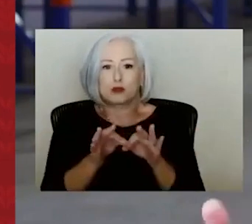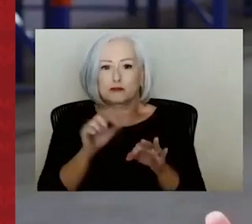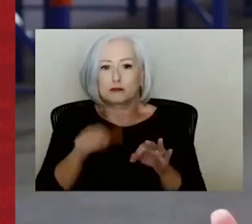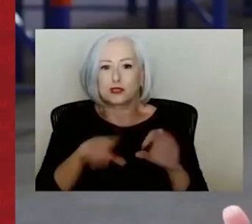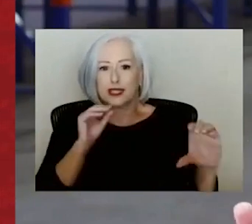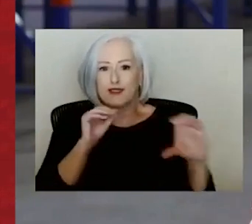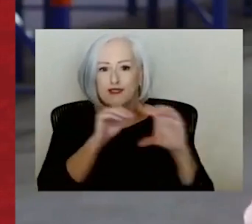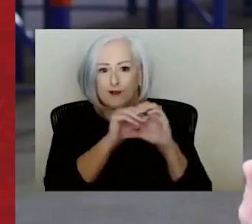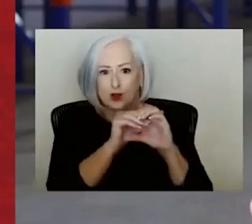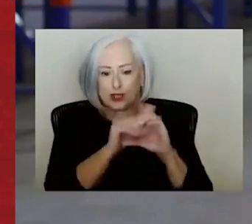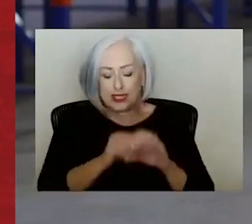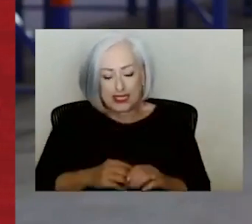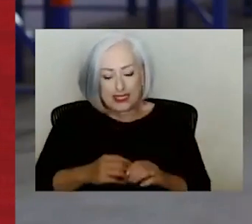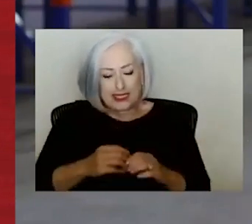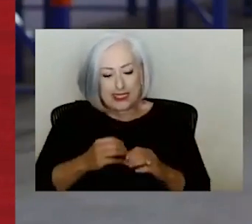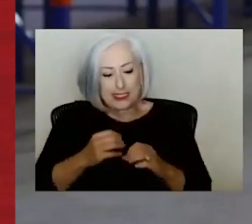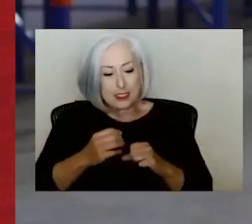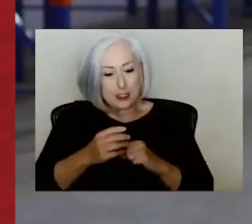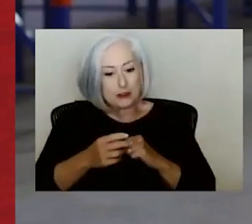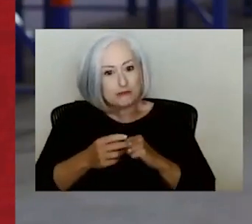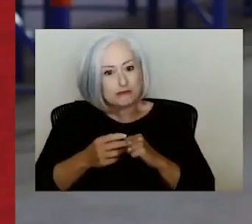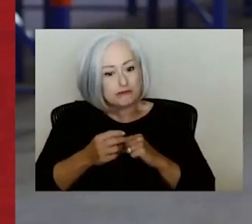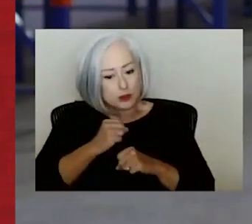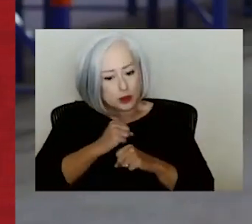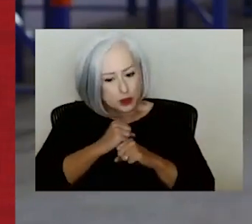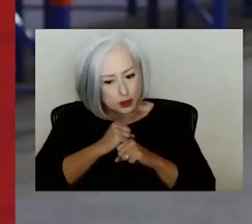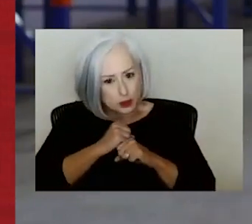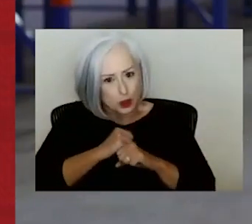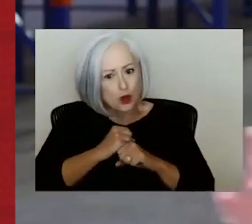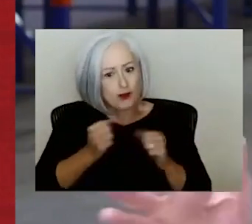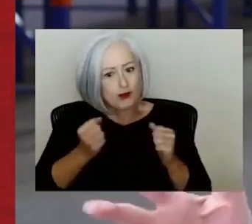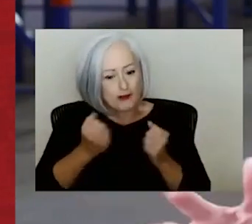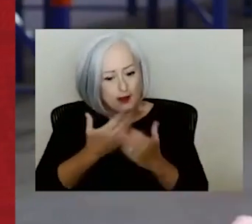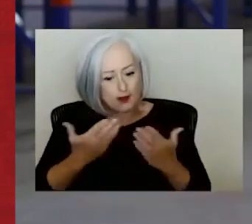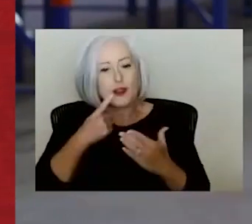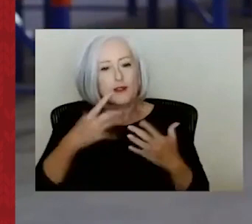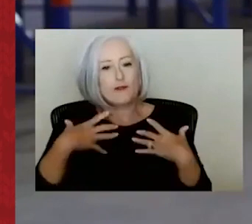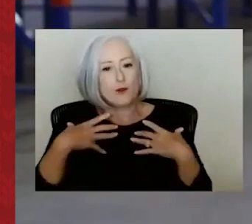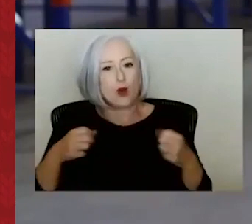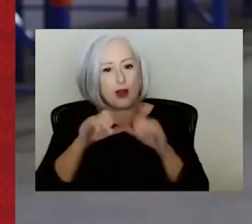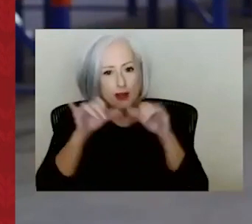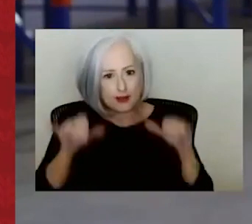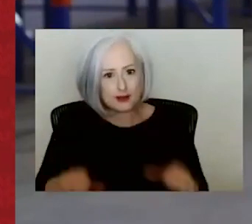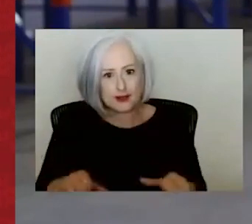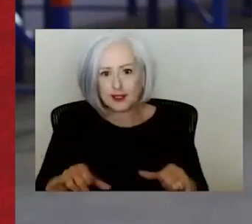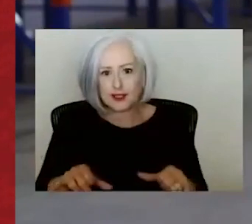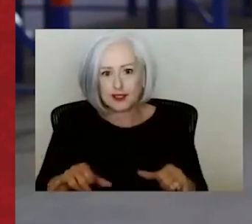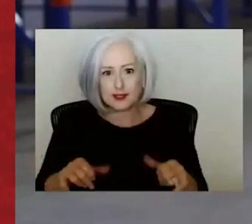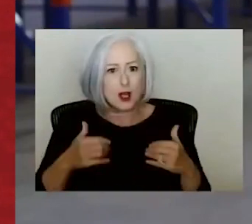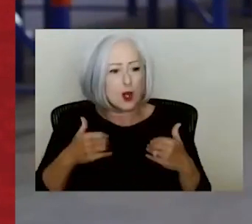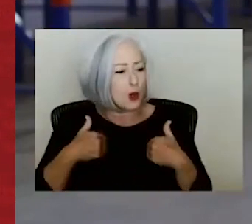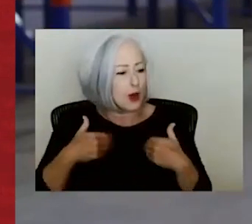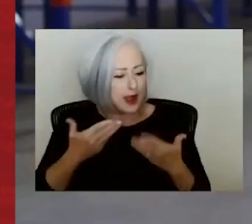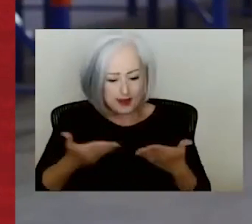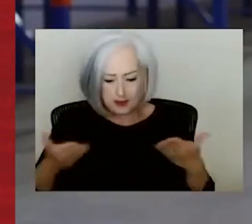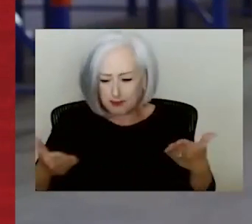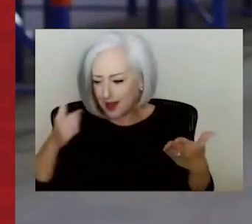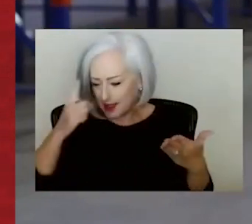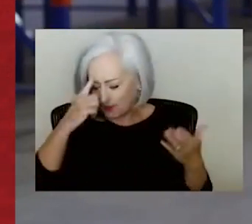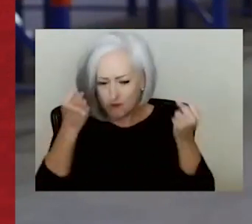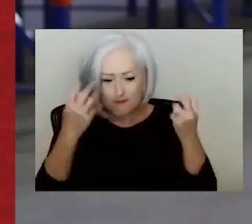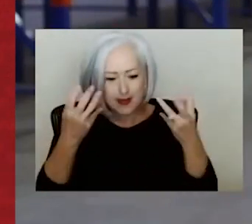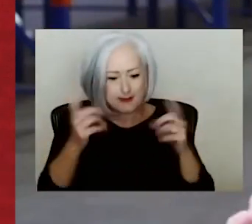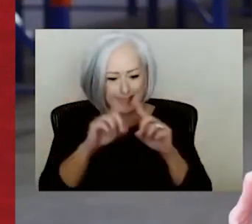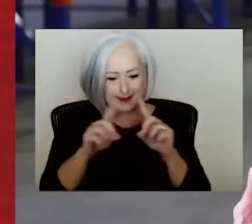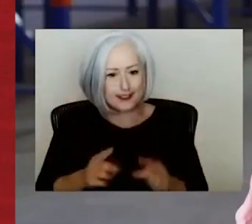for our health system, and we're a big play. And supplies go in every different direction. And so building a